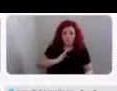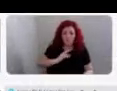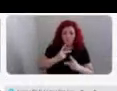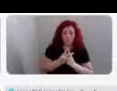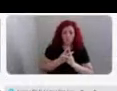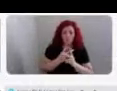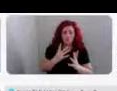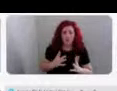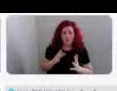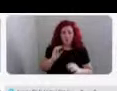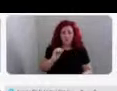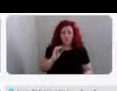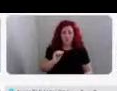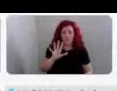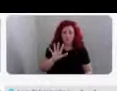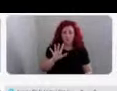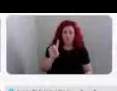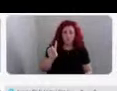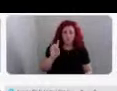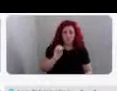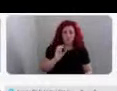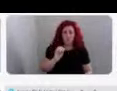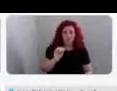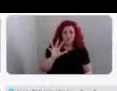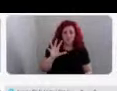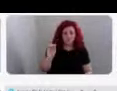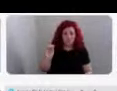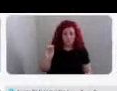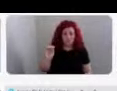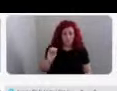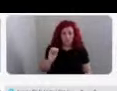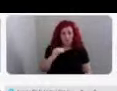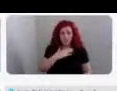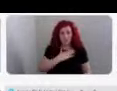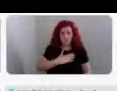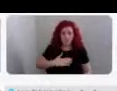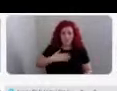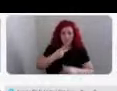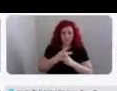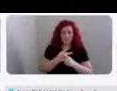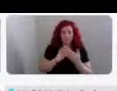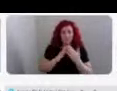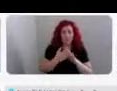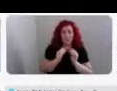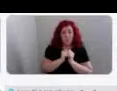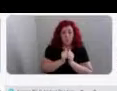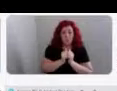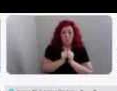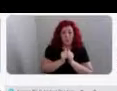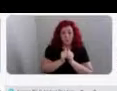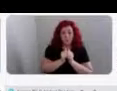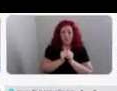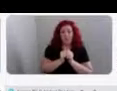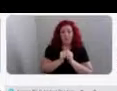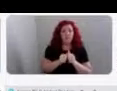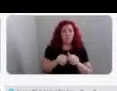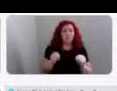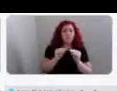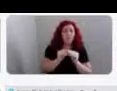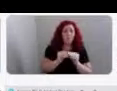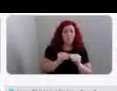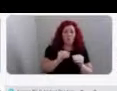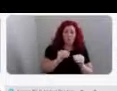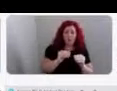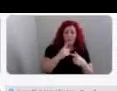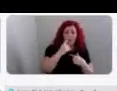five one and zero 0050 please keep this community together our community of interest has much more in common with flagstaff the verde